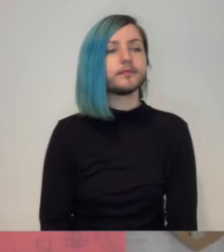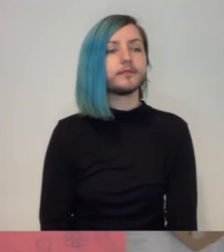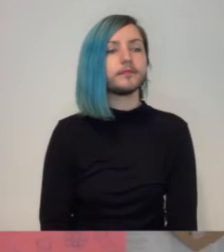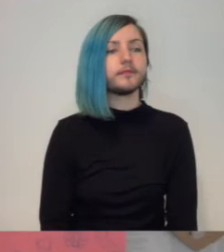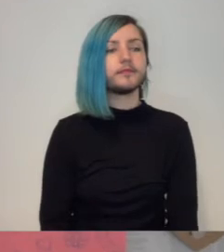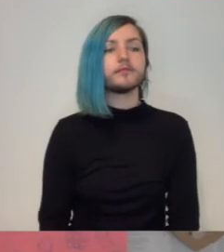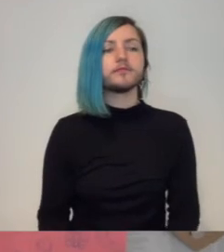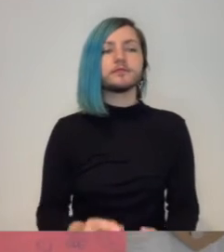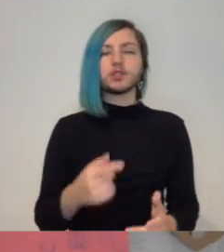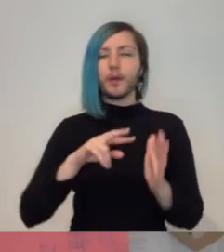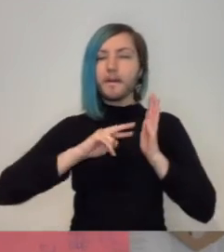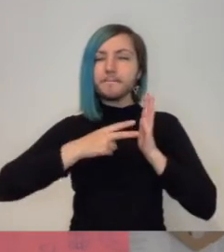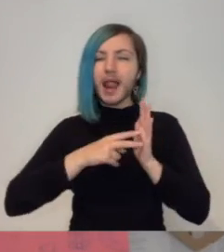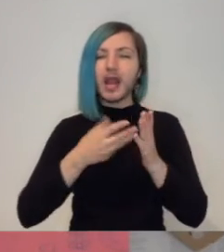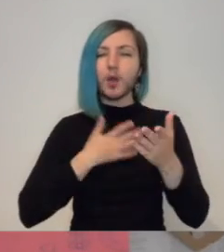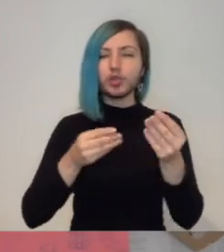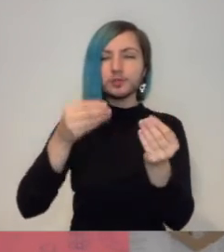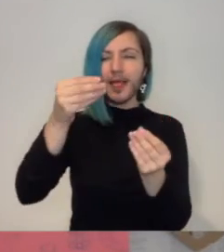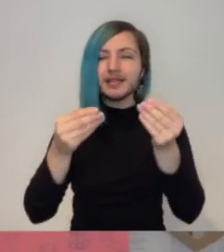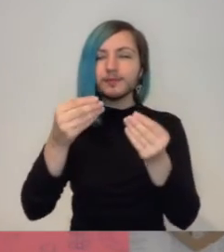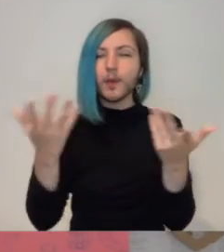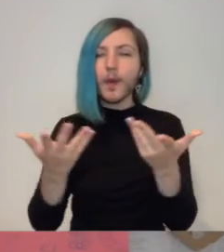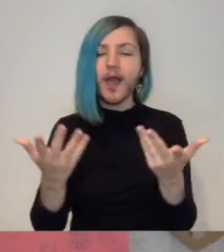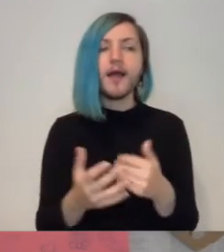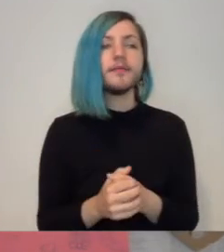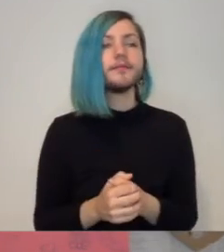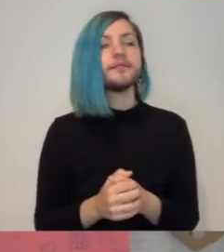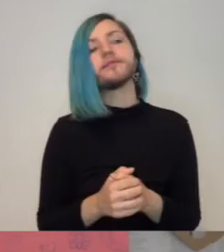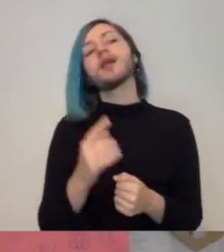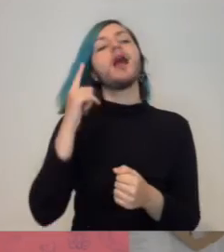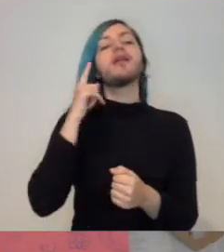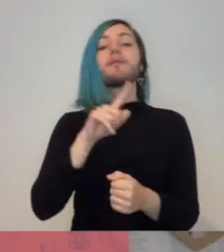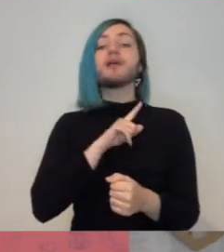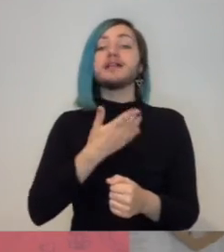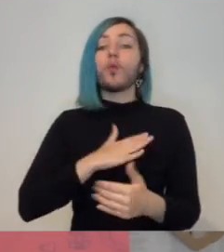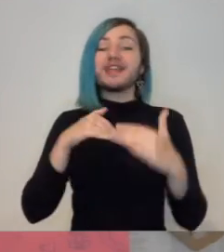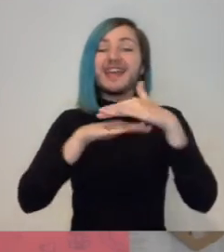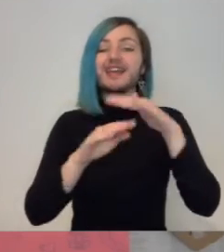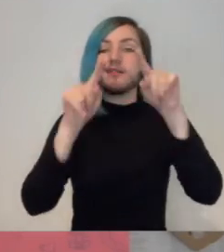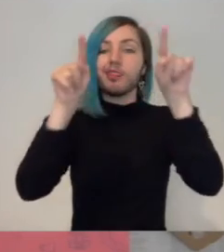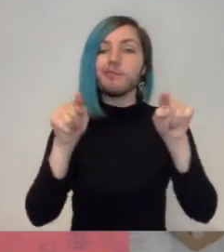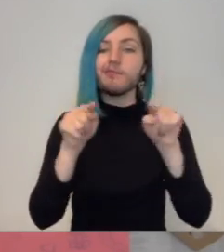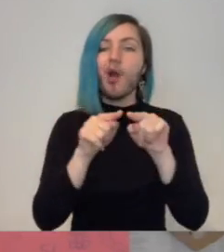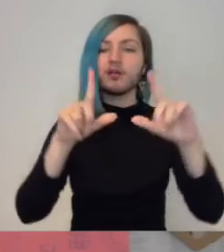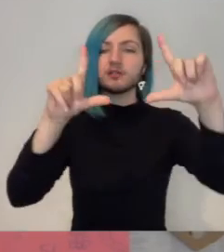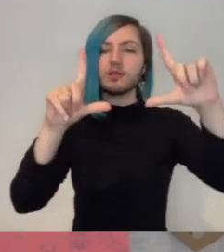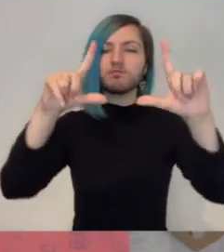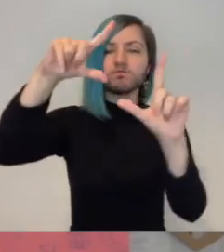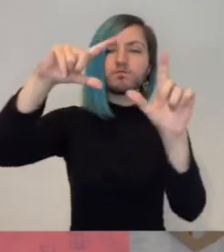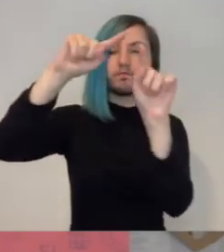So again, I'm going to plan where I want to put my placement. And I think, because I want it to stay inside the box, I'm going to go